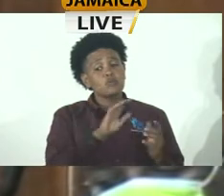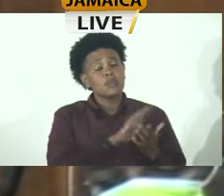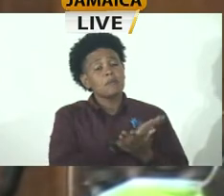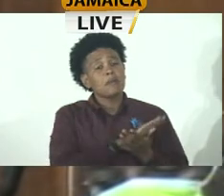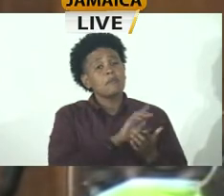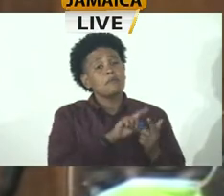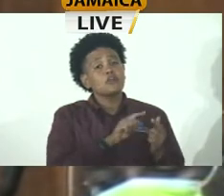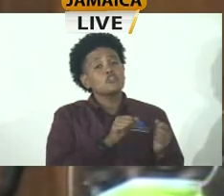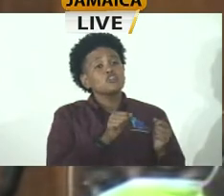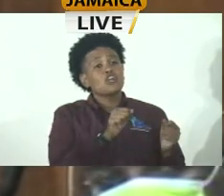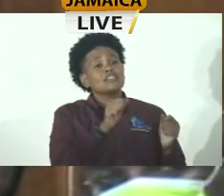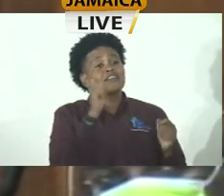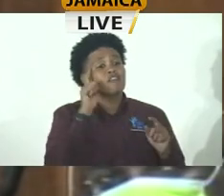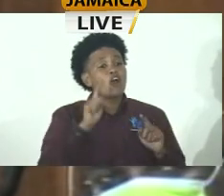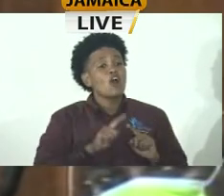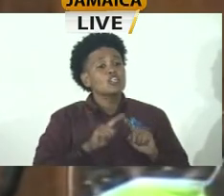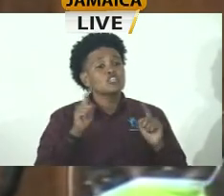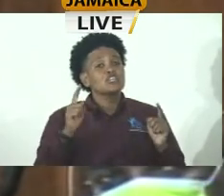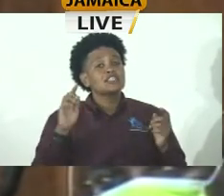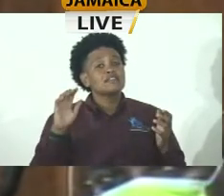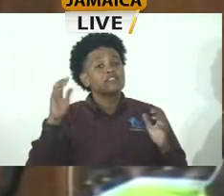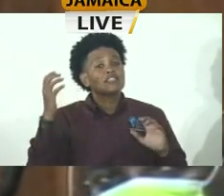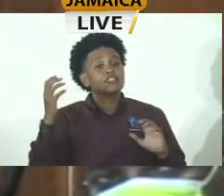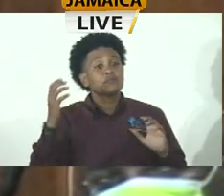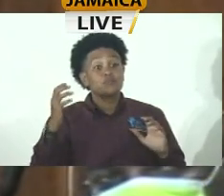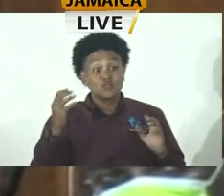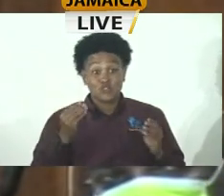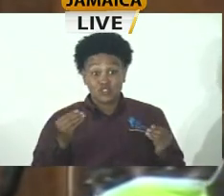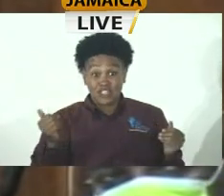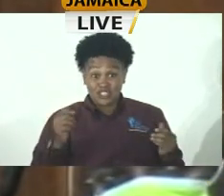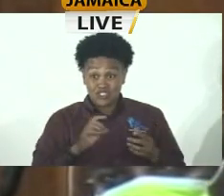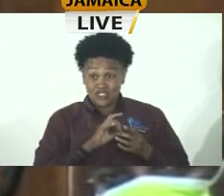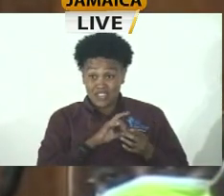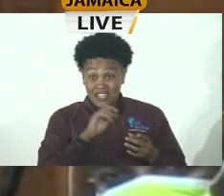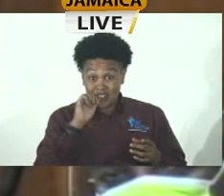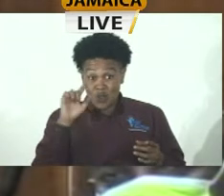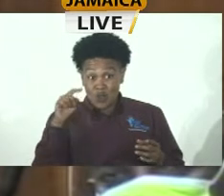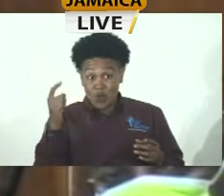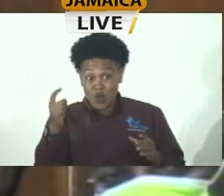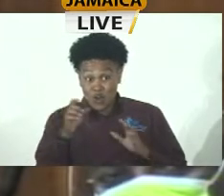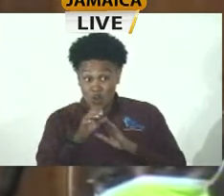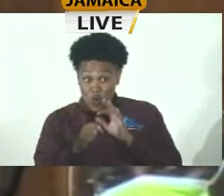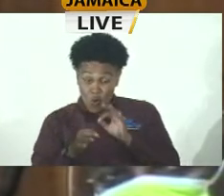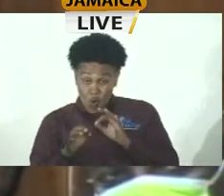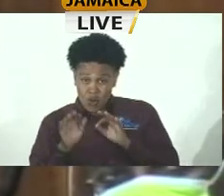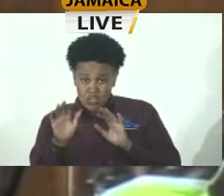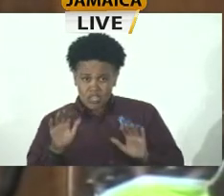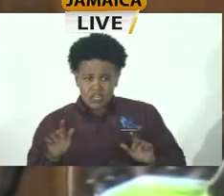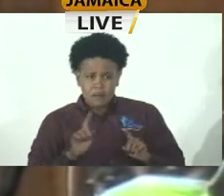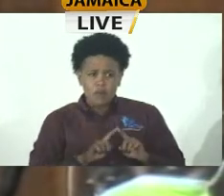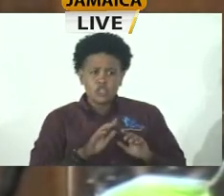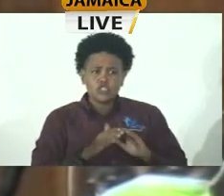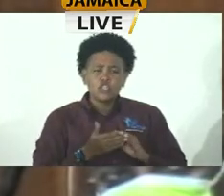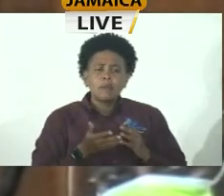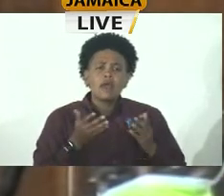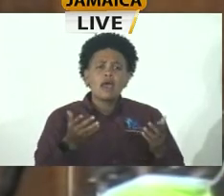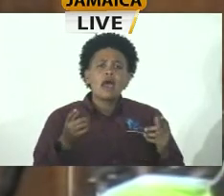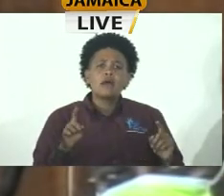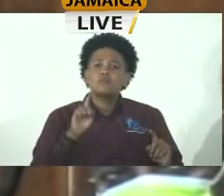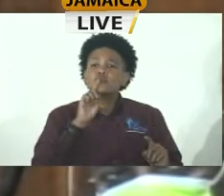strategy for alternative dispute resolution across not only the courts but across jamaica in